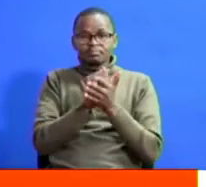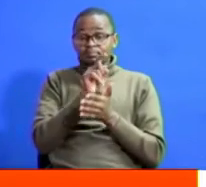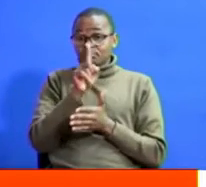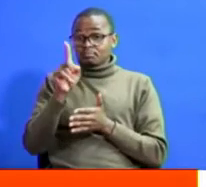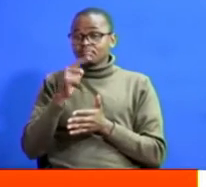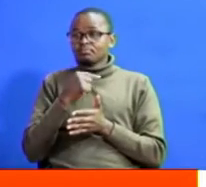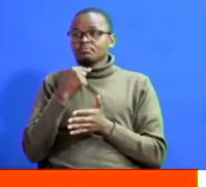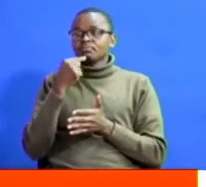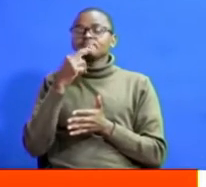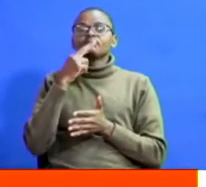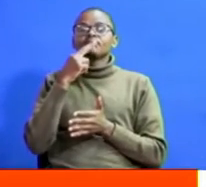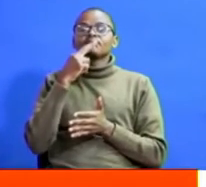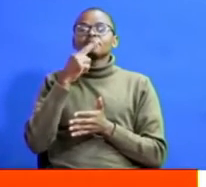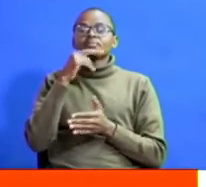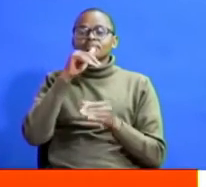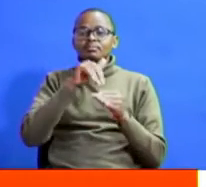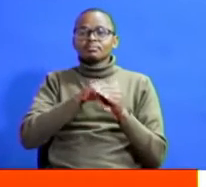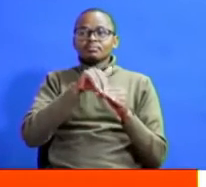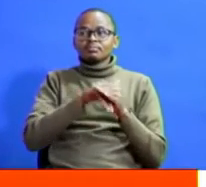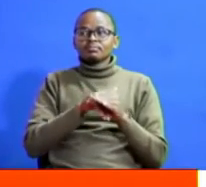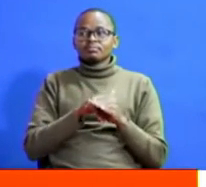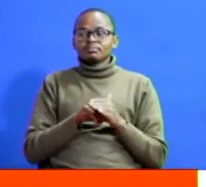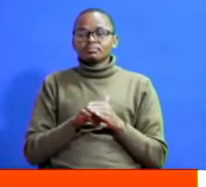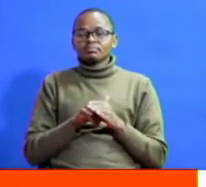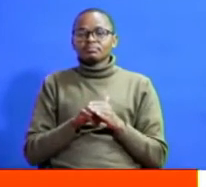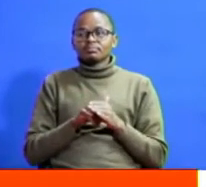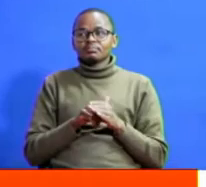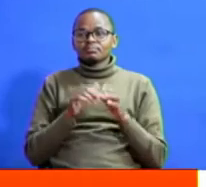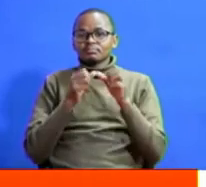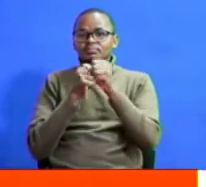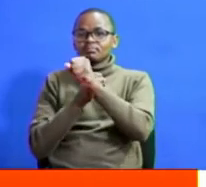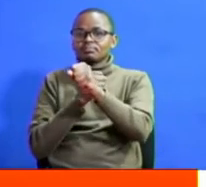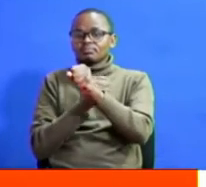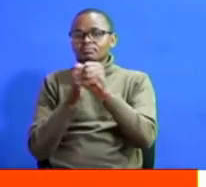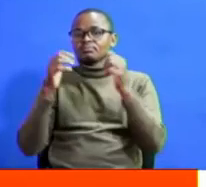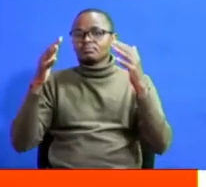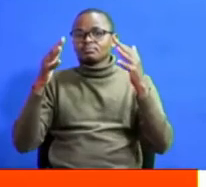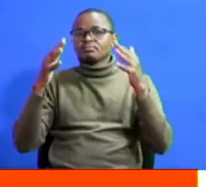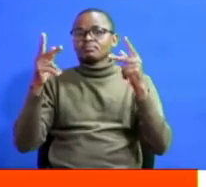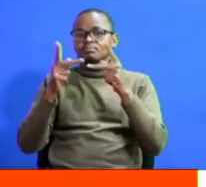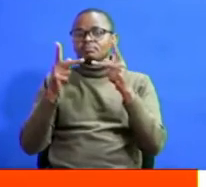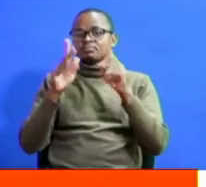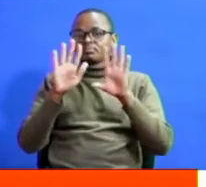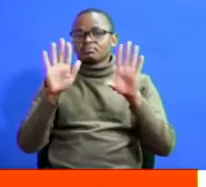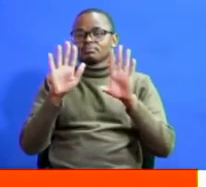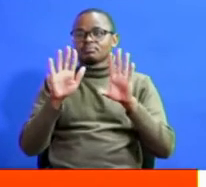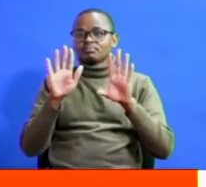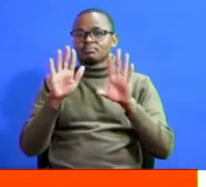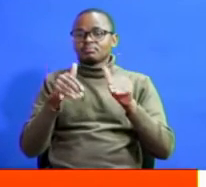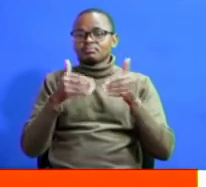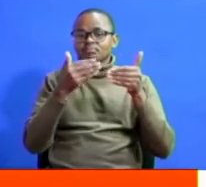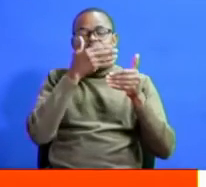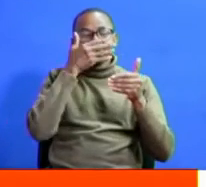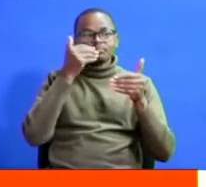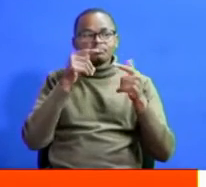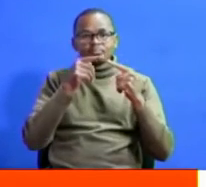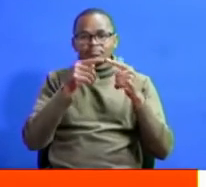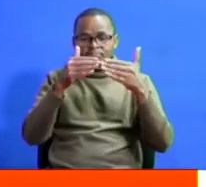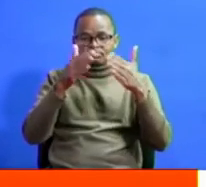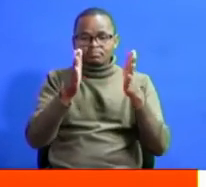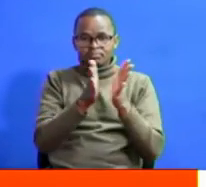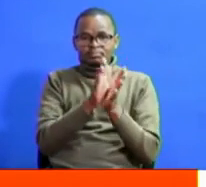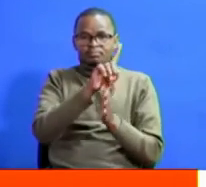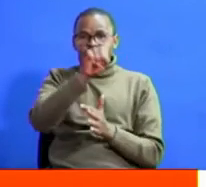who are so much into and being supported by a bigger party, they don't automatically give the best to the community. And